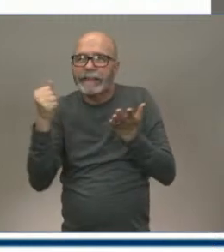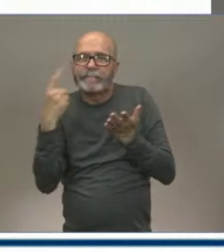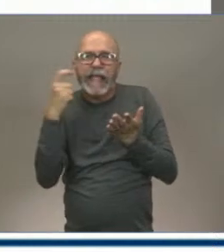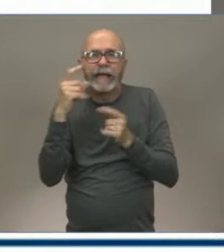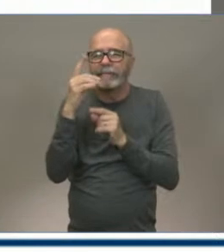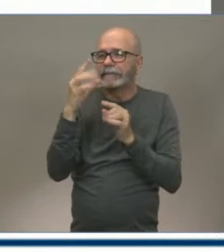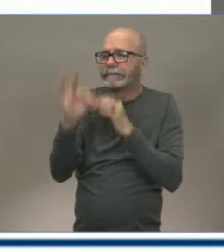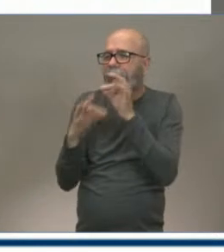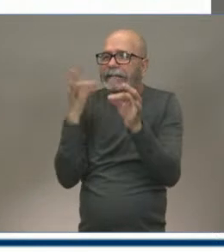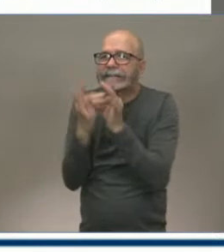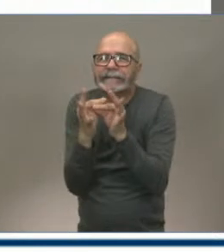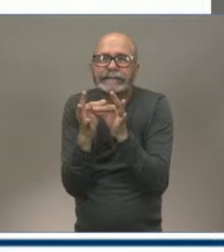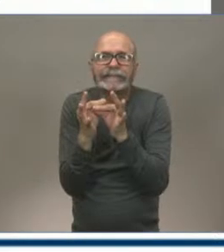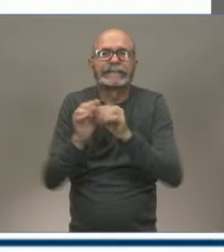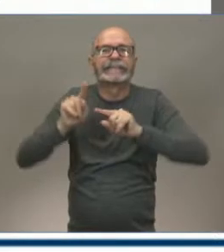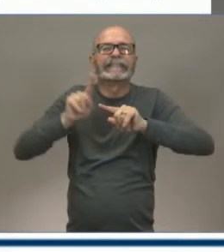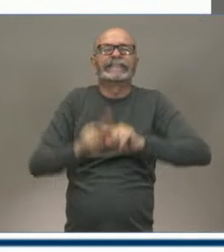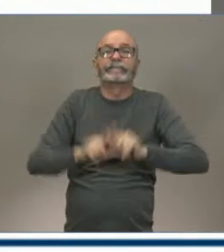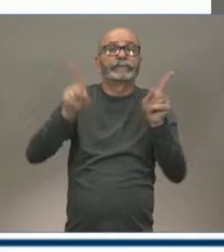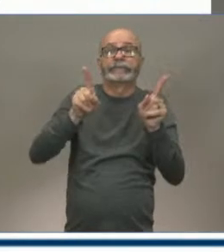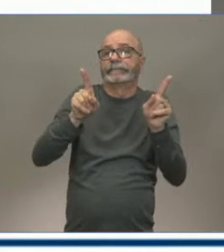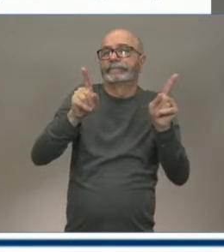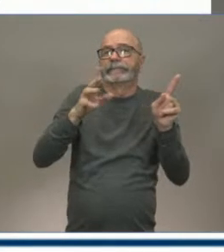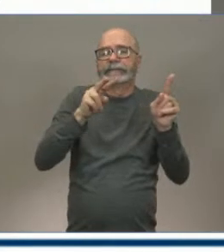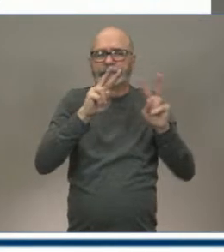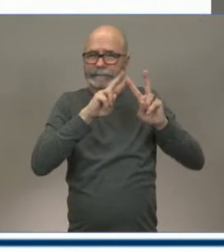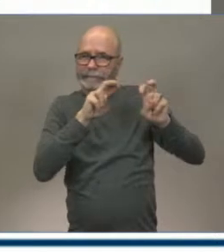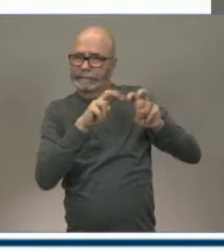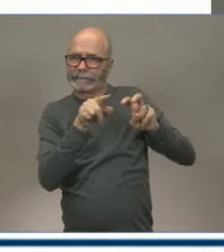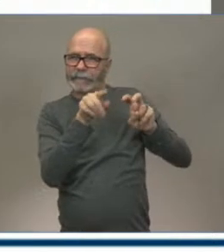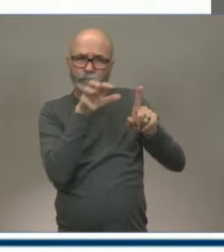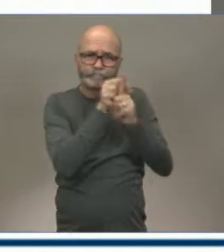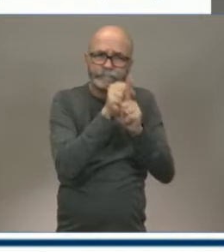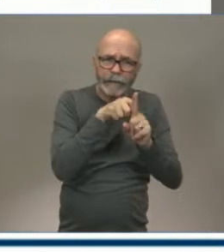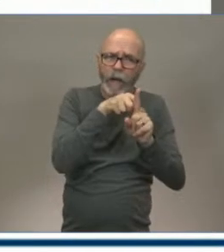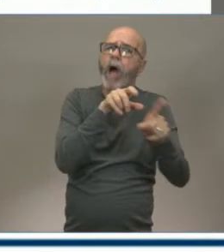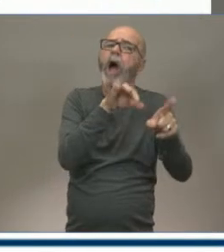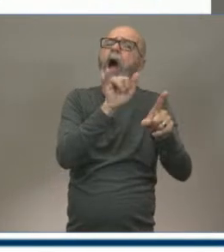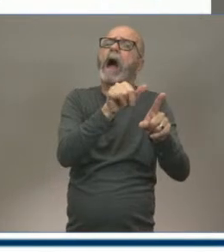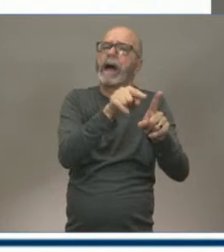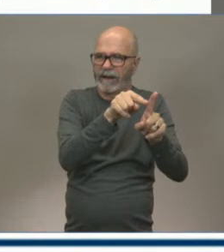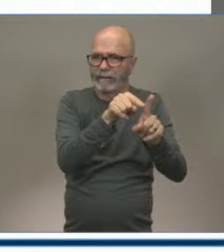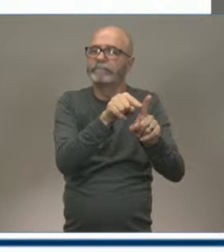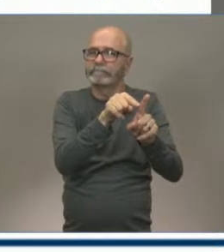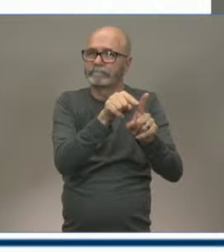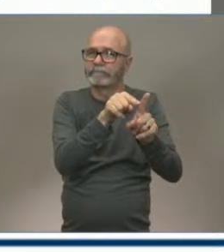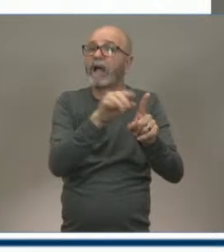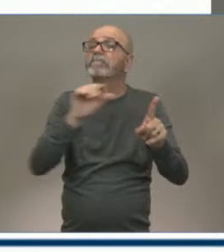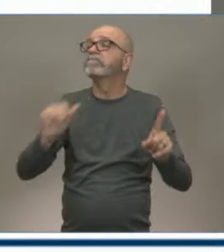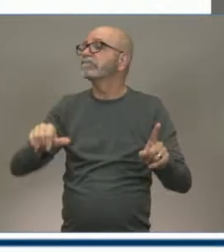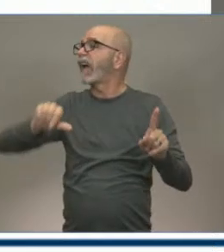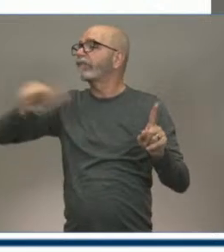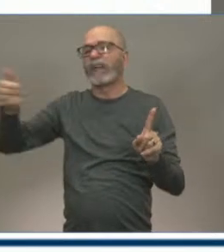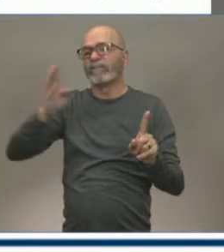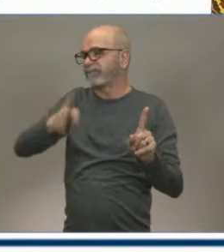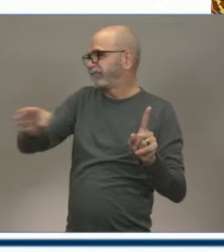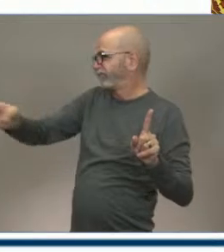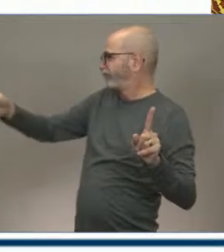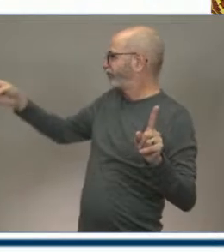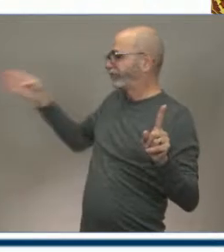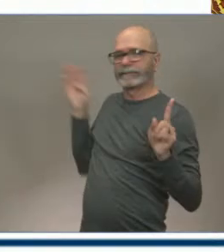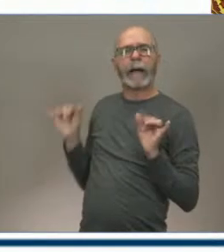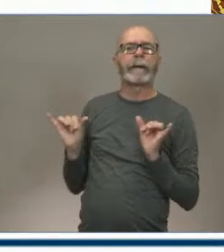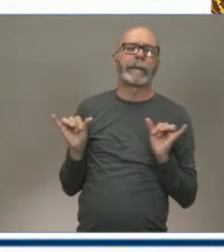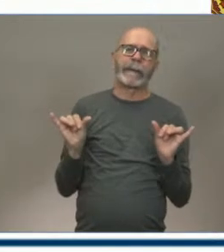system in place for these specific variants. The rest of our COVID response doesn't change. Go ahead with your